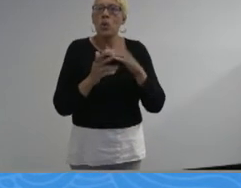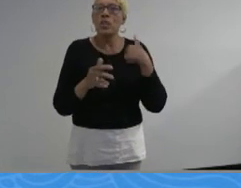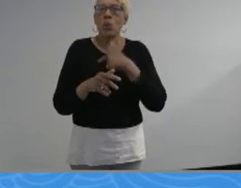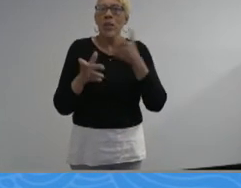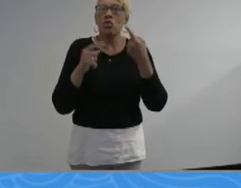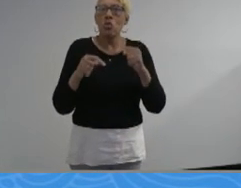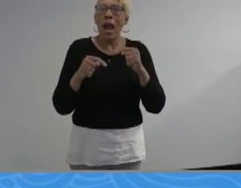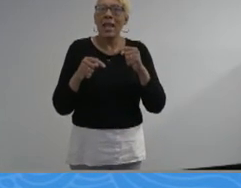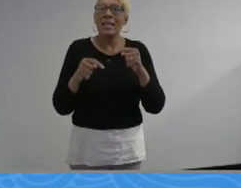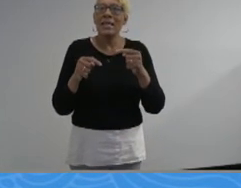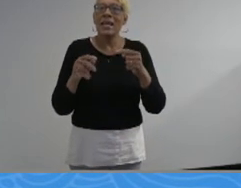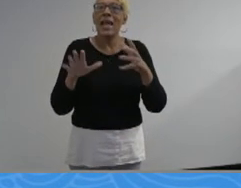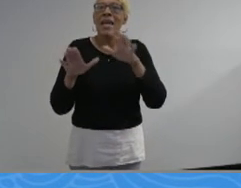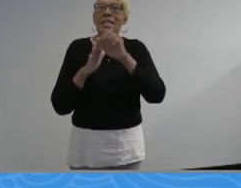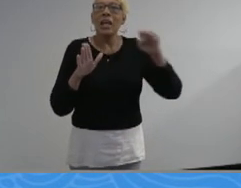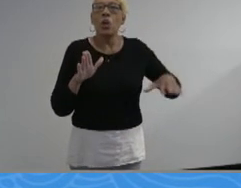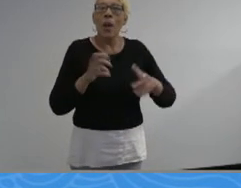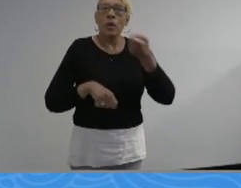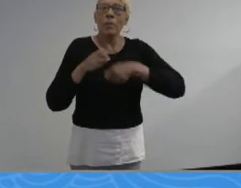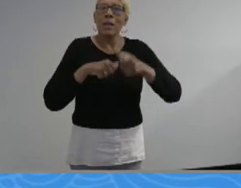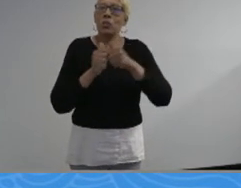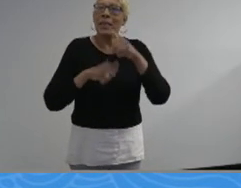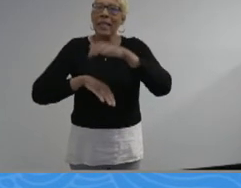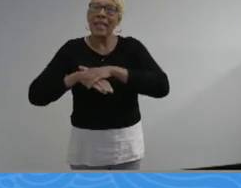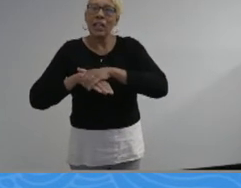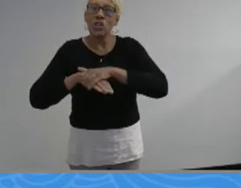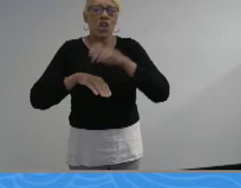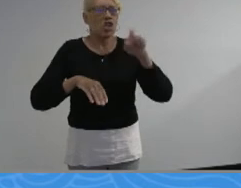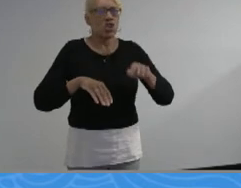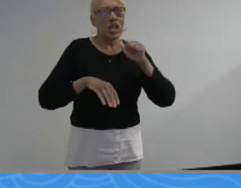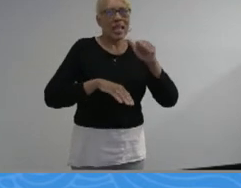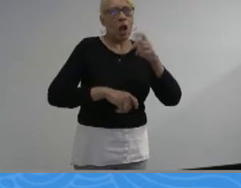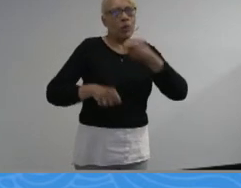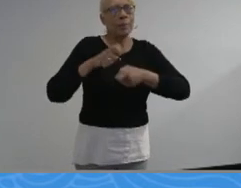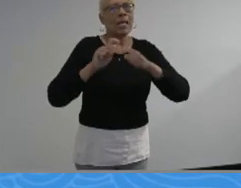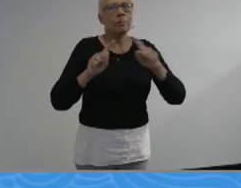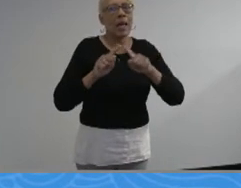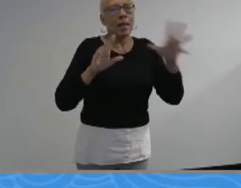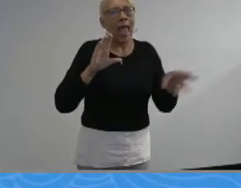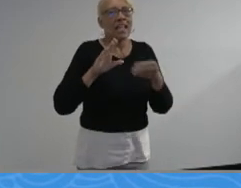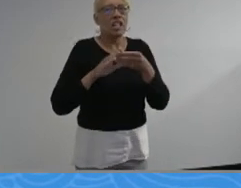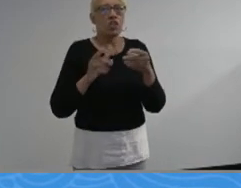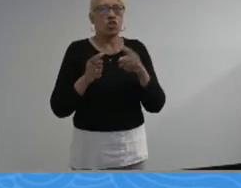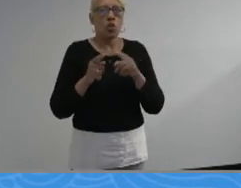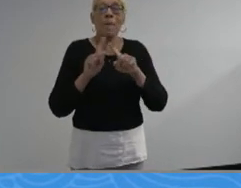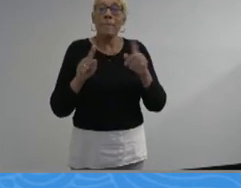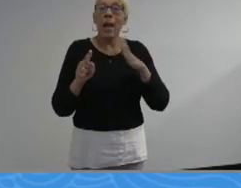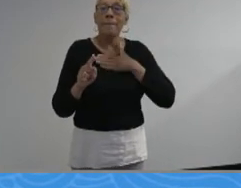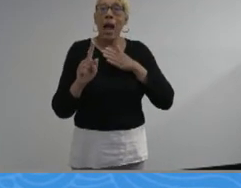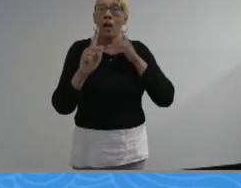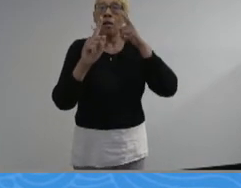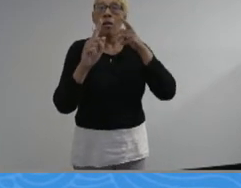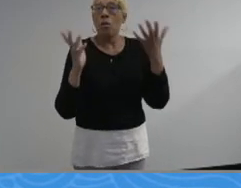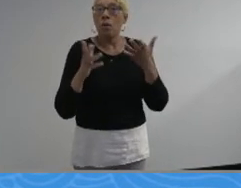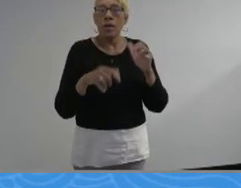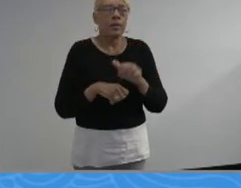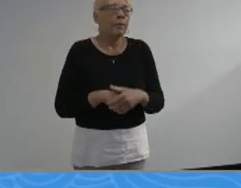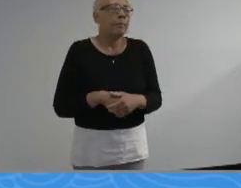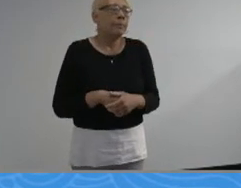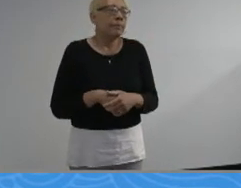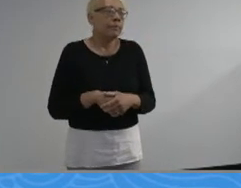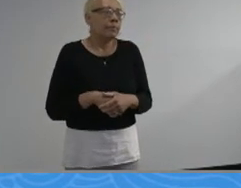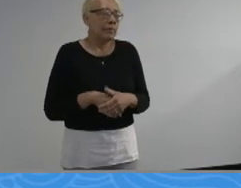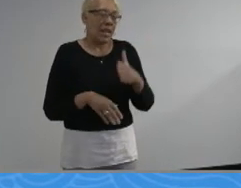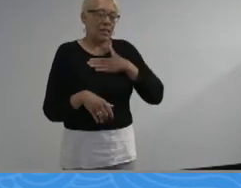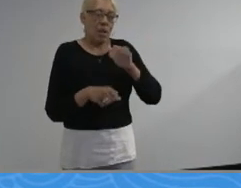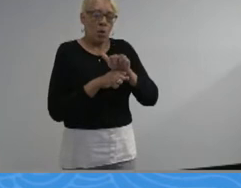and replace it with English. It should not be replacement. It should be in addition to. But moreover, here's my task. My task is asking, look, because